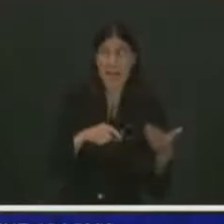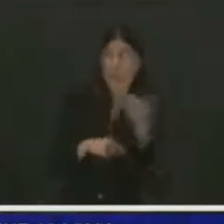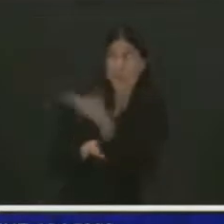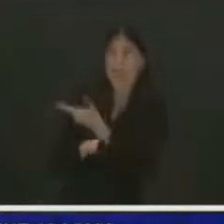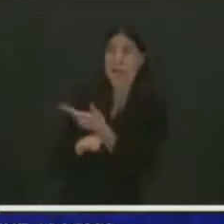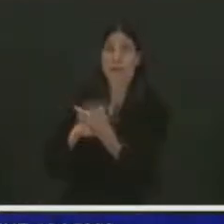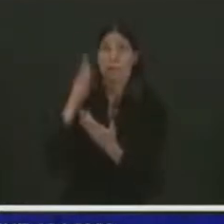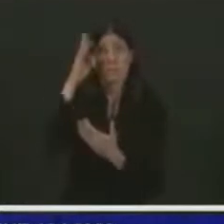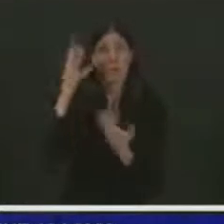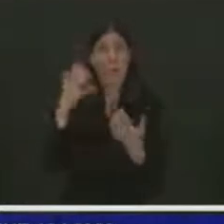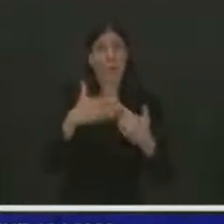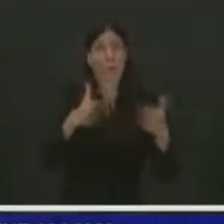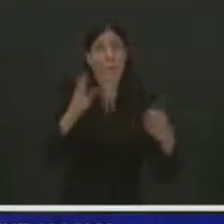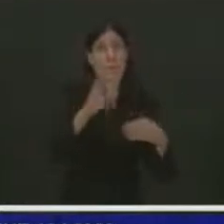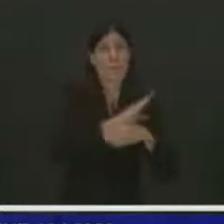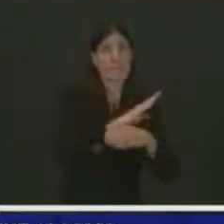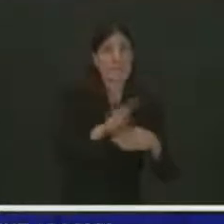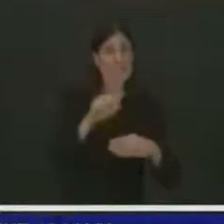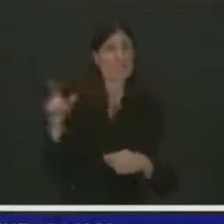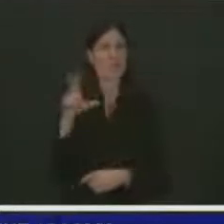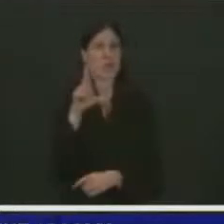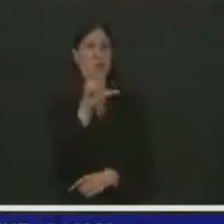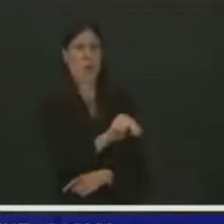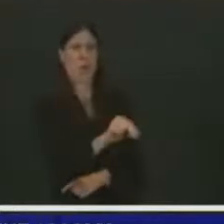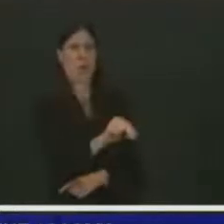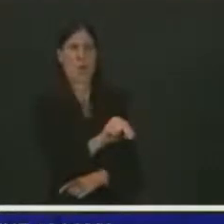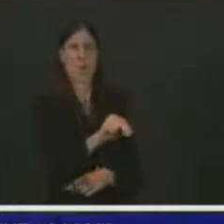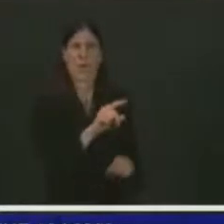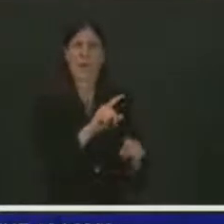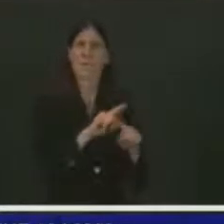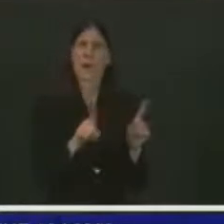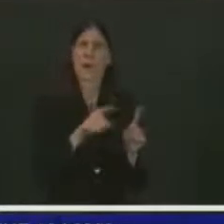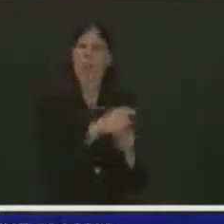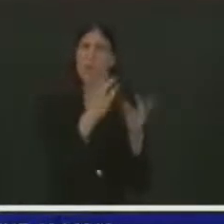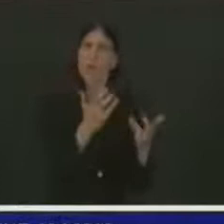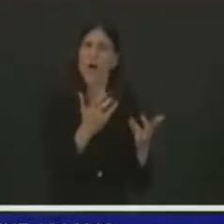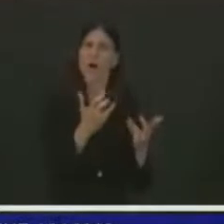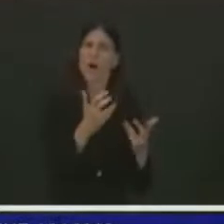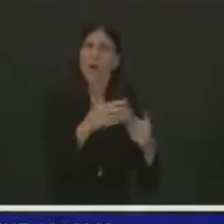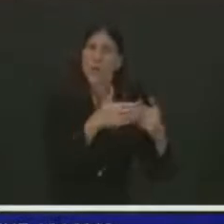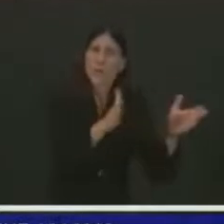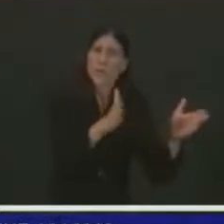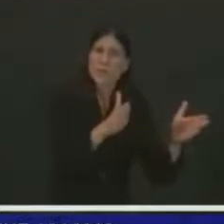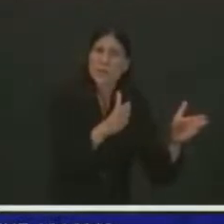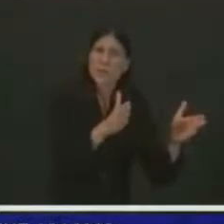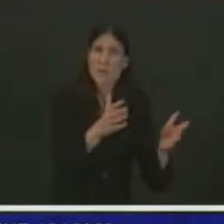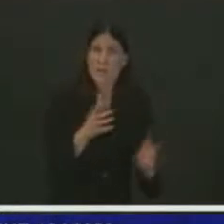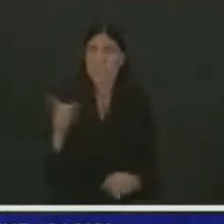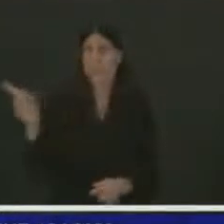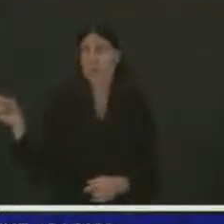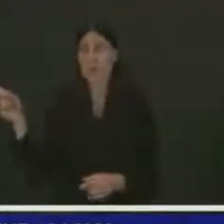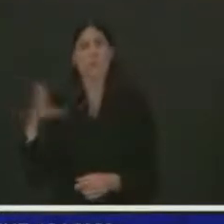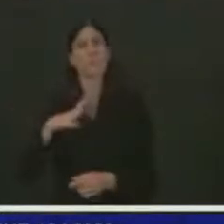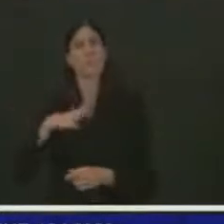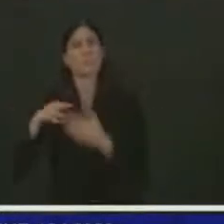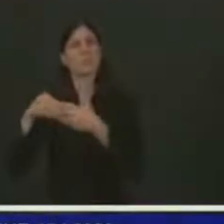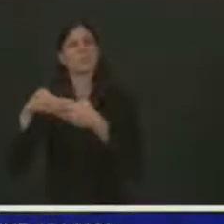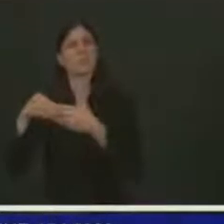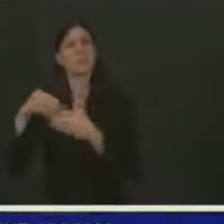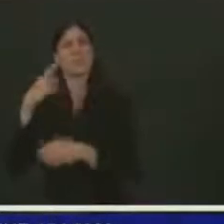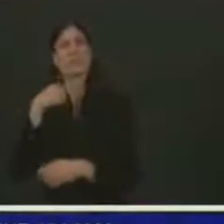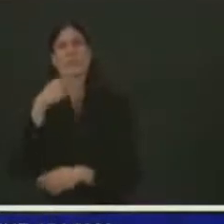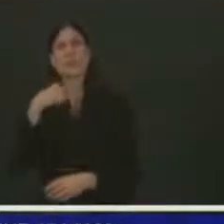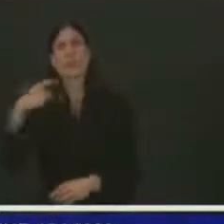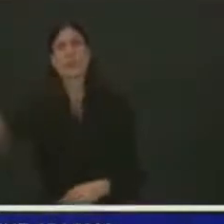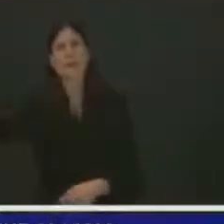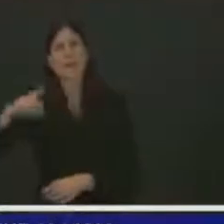standard. Restaurants, you could accommodate 100 people at various tables, but I can't go wherever the venue is, spread out,